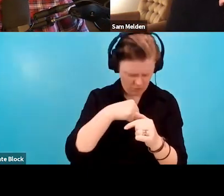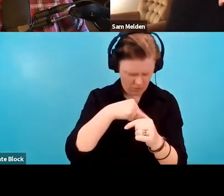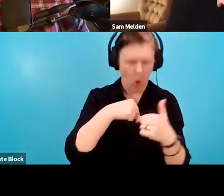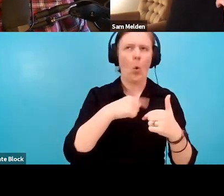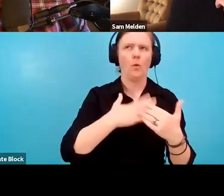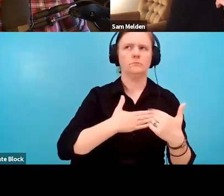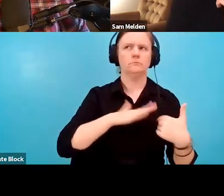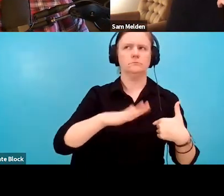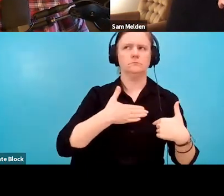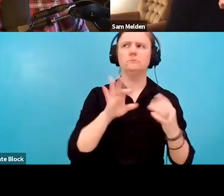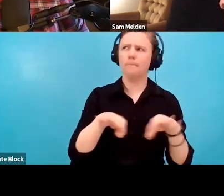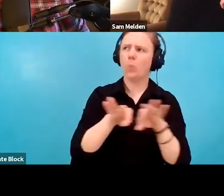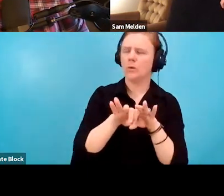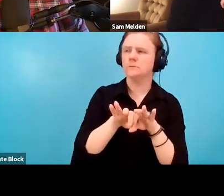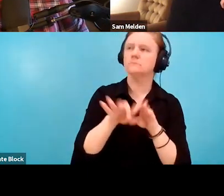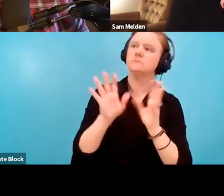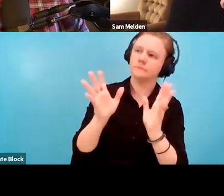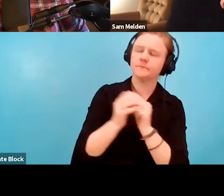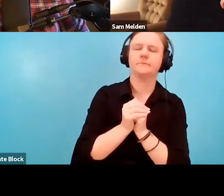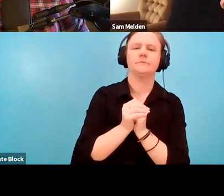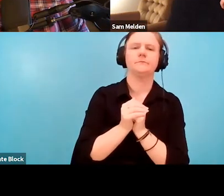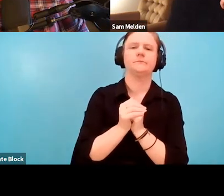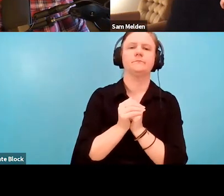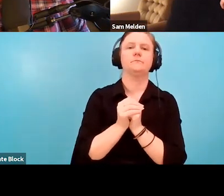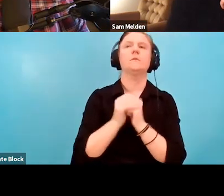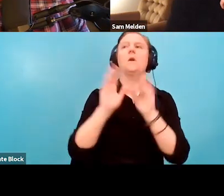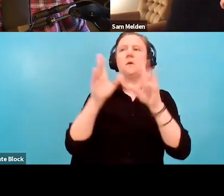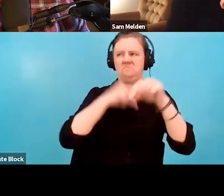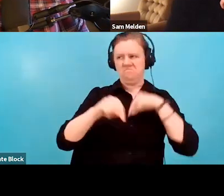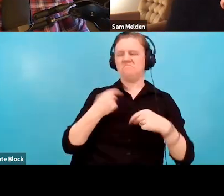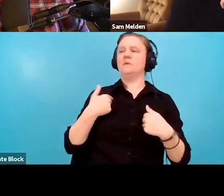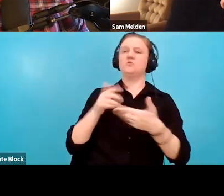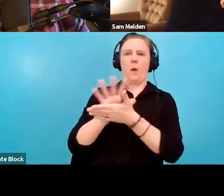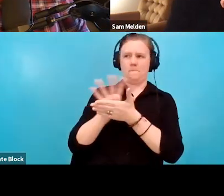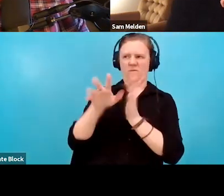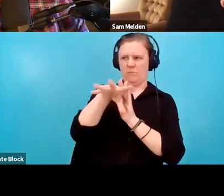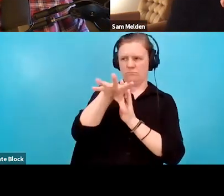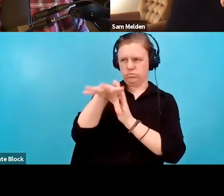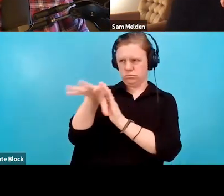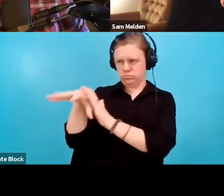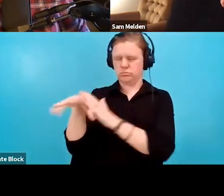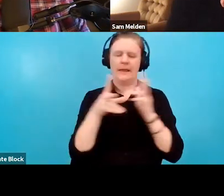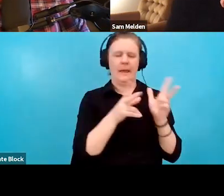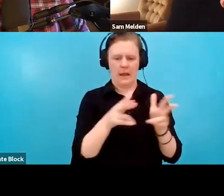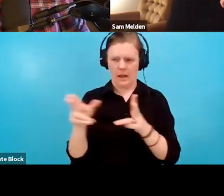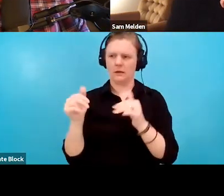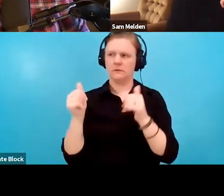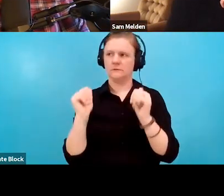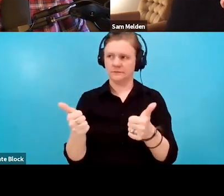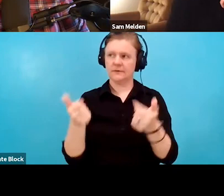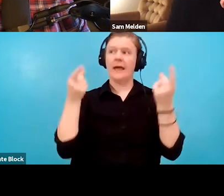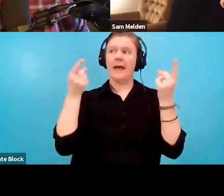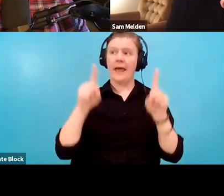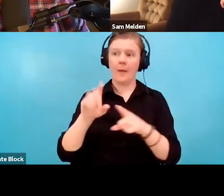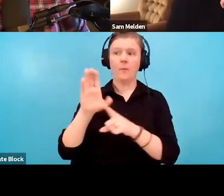doing. Okay, so once this had all happened, once I made the film and I was in this process of realizing like, oh, Corey is